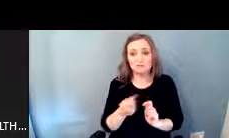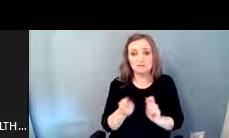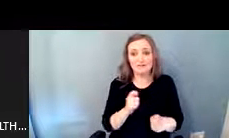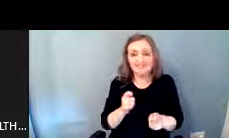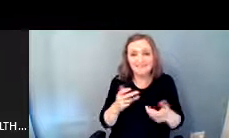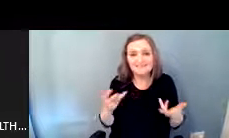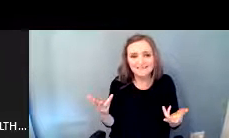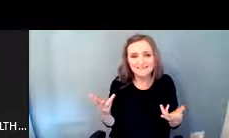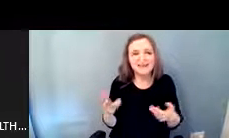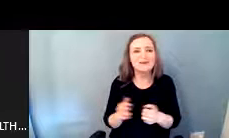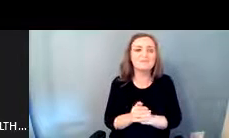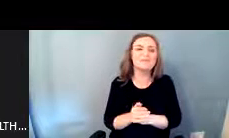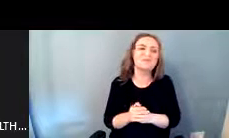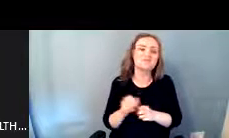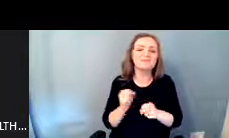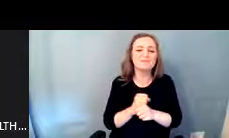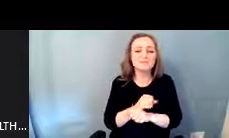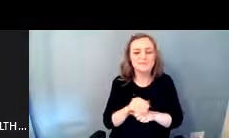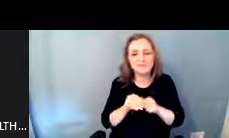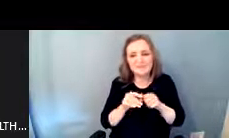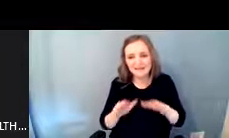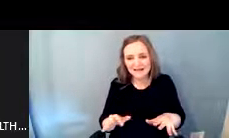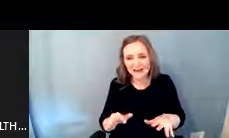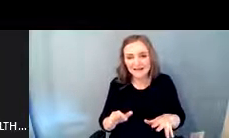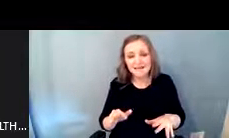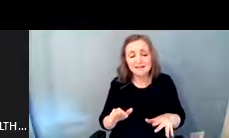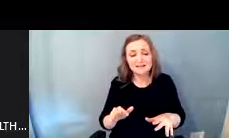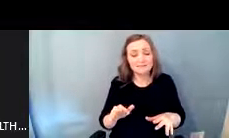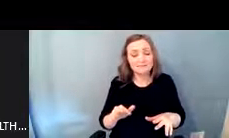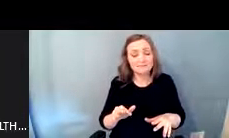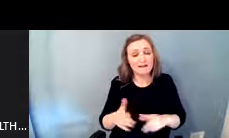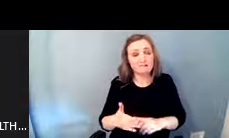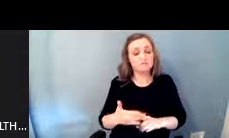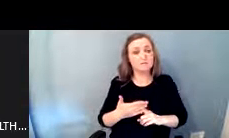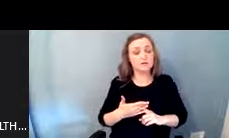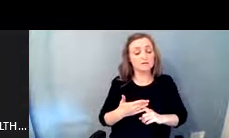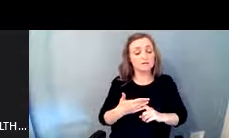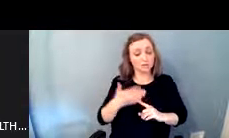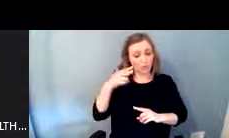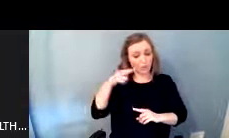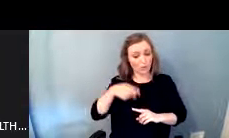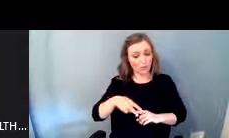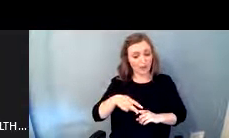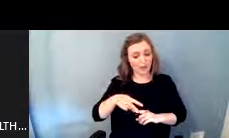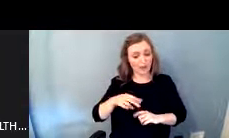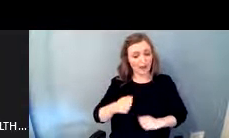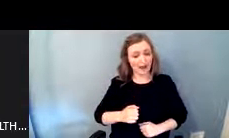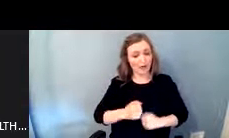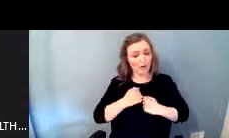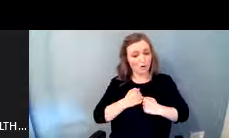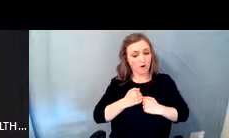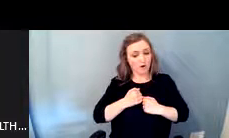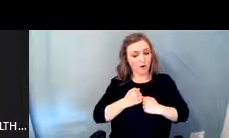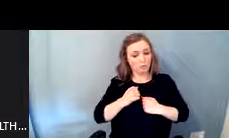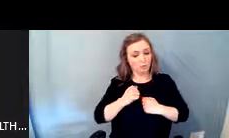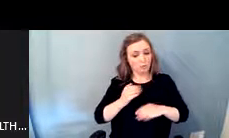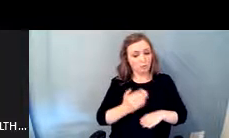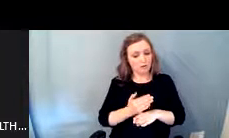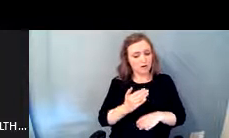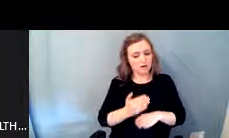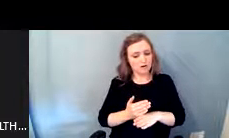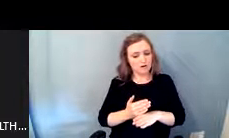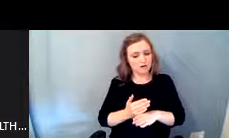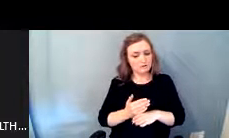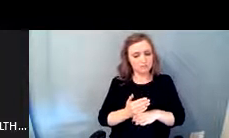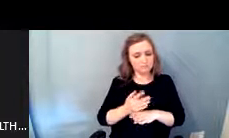pandemic did was made us very quickly look at what we were doing, question what we were doing, and say, is there a better way of